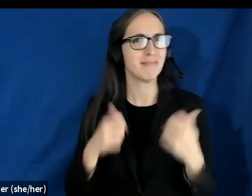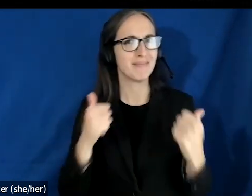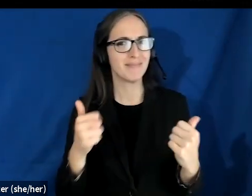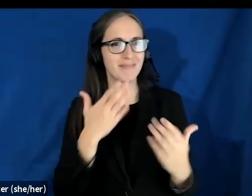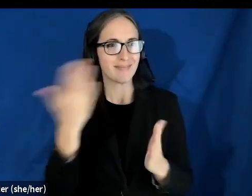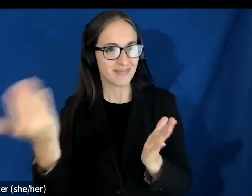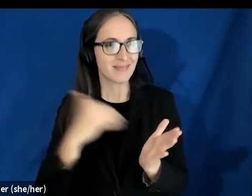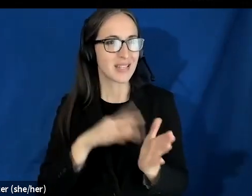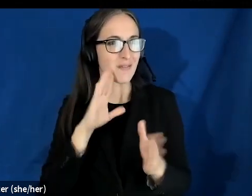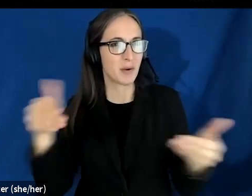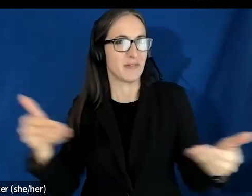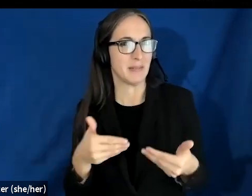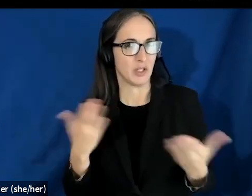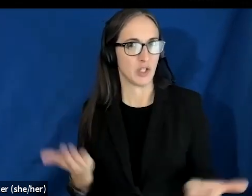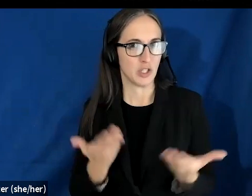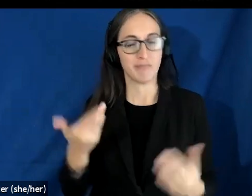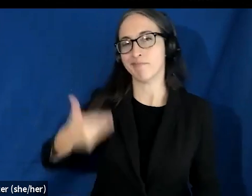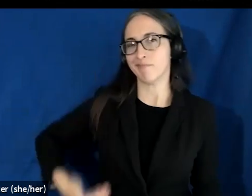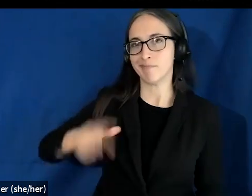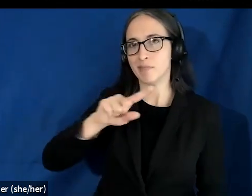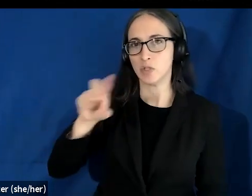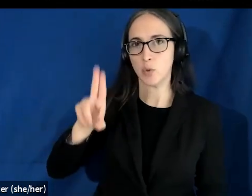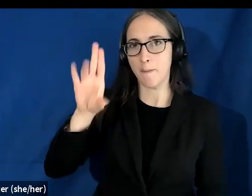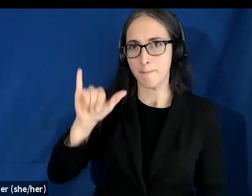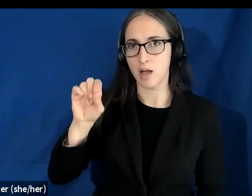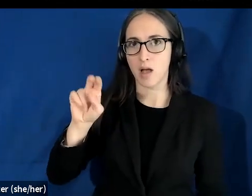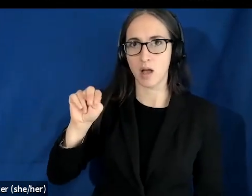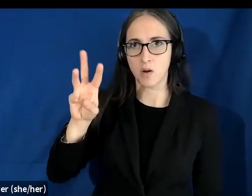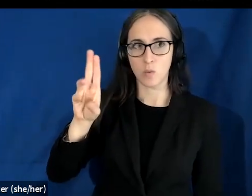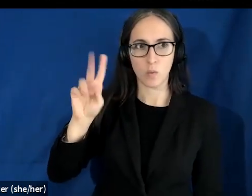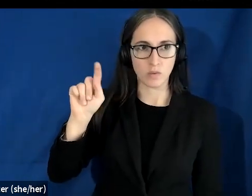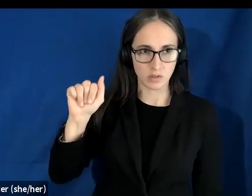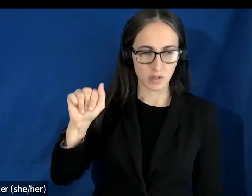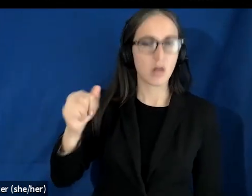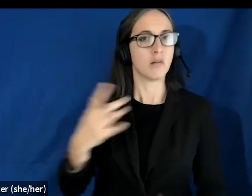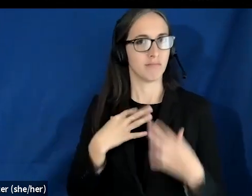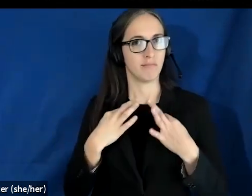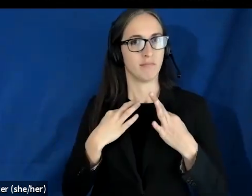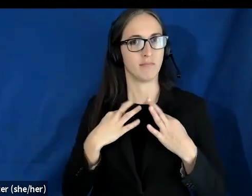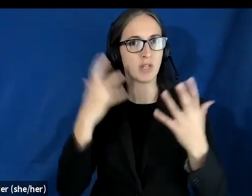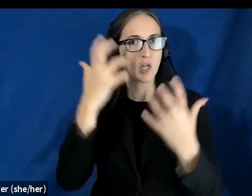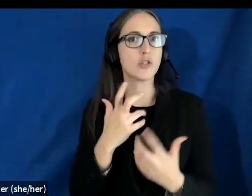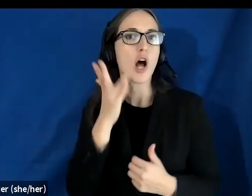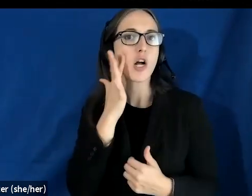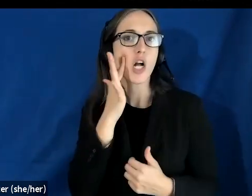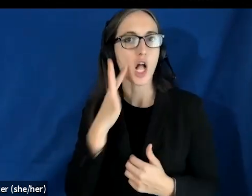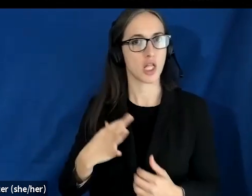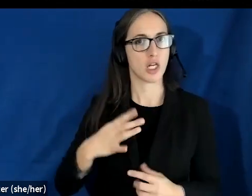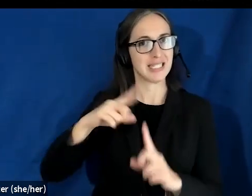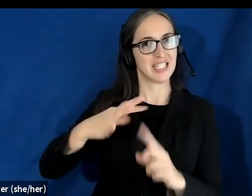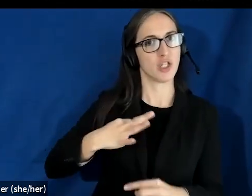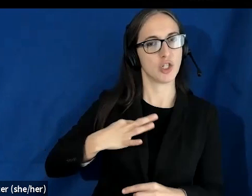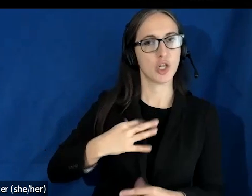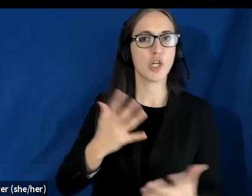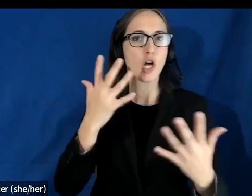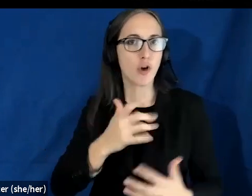for having me. I'm Zuby Onwuta. I am wearing a dark colored t-shirt. I have dark skin. I'm wearing dark